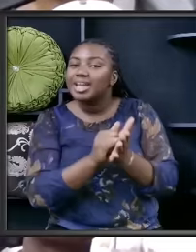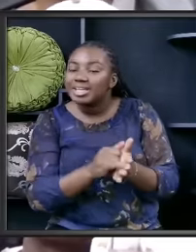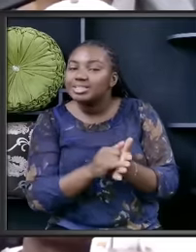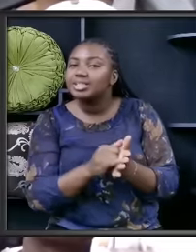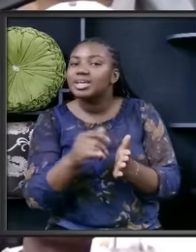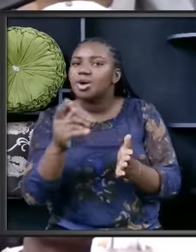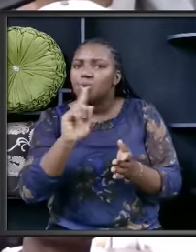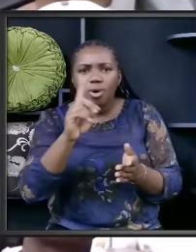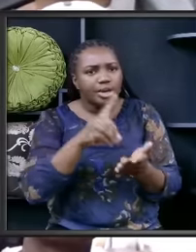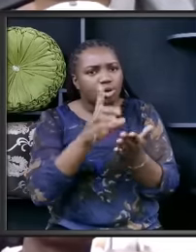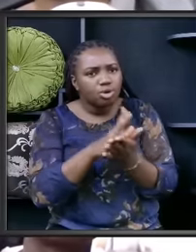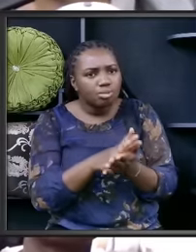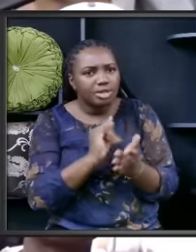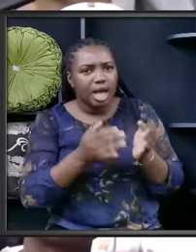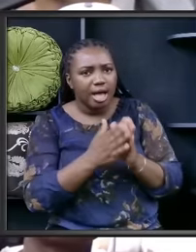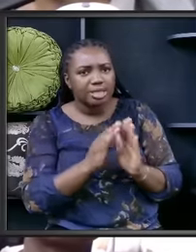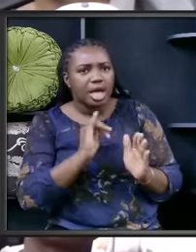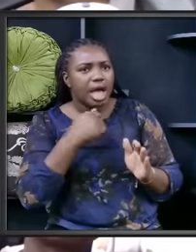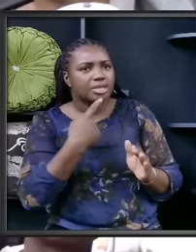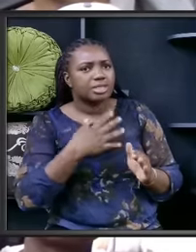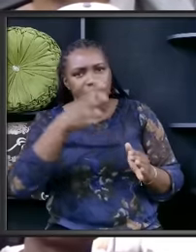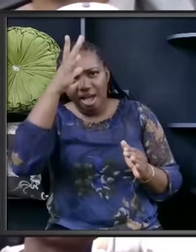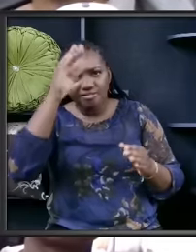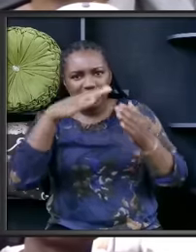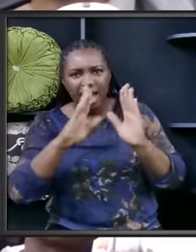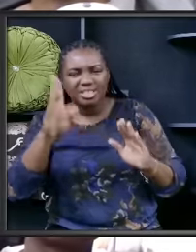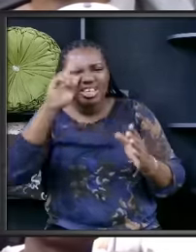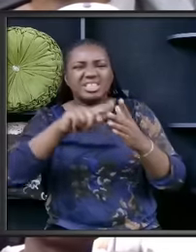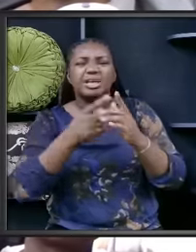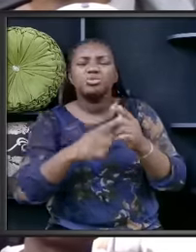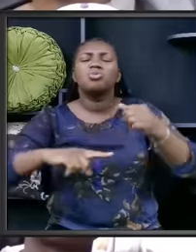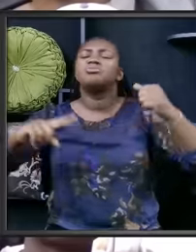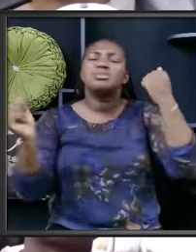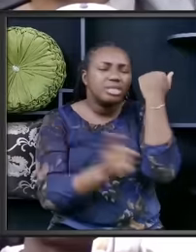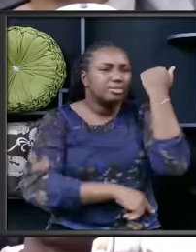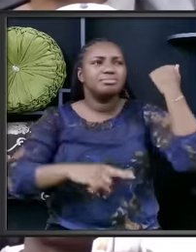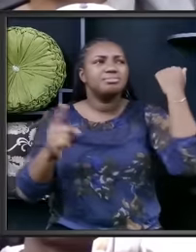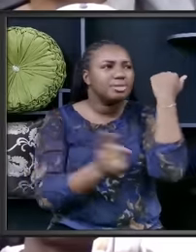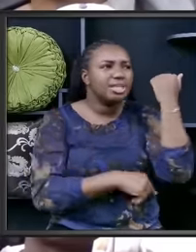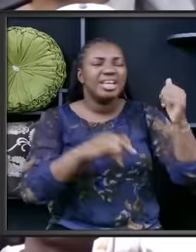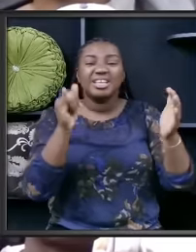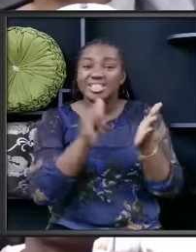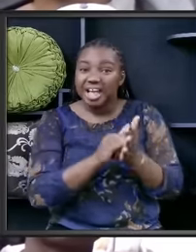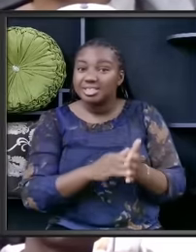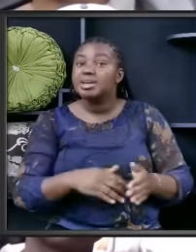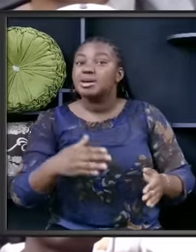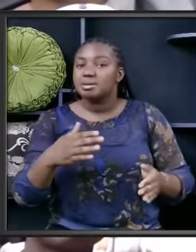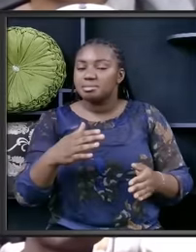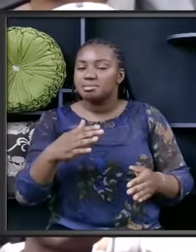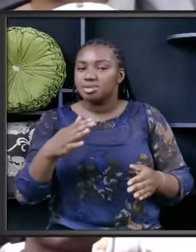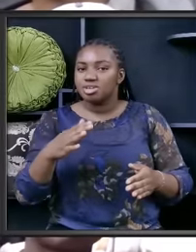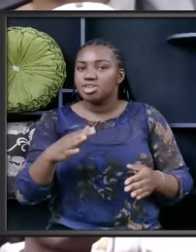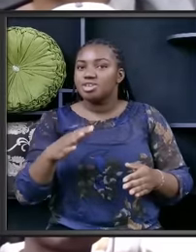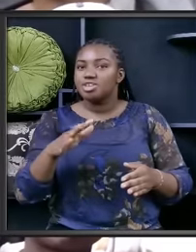wait there. I say there for my papa house. He come, they beat me. They beat, say my marriage